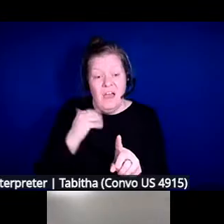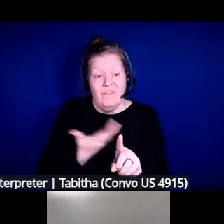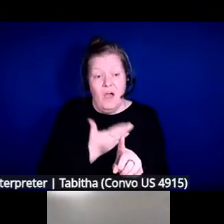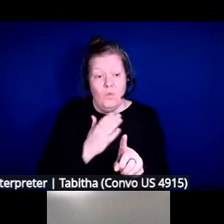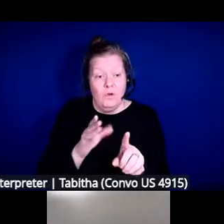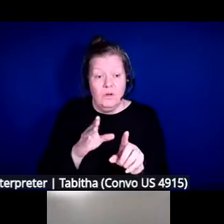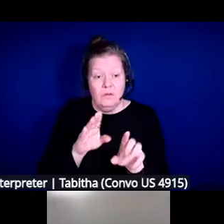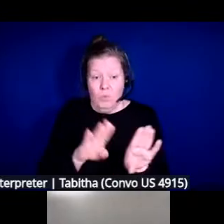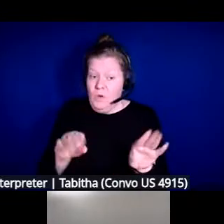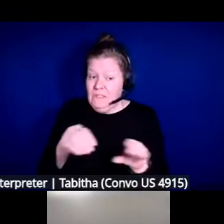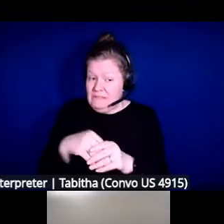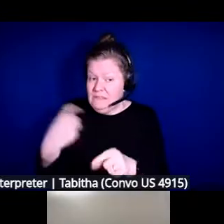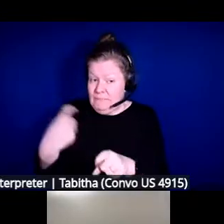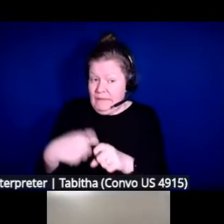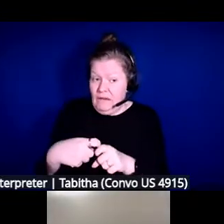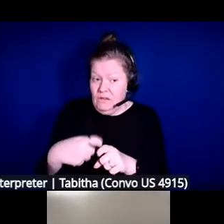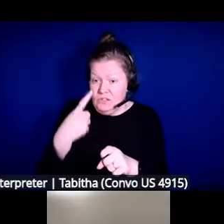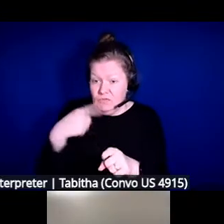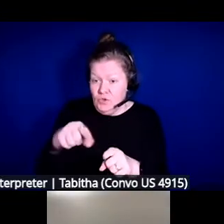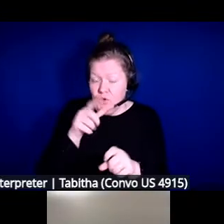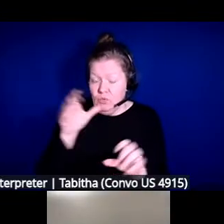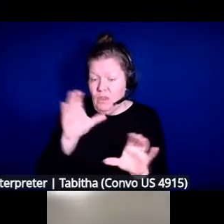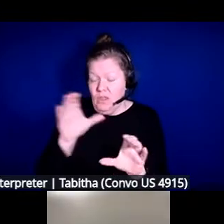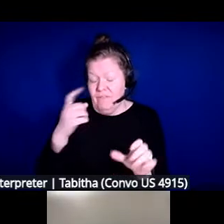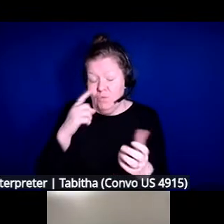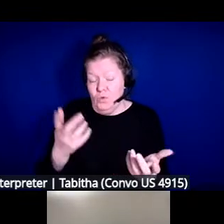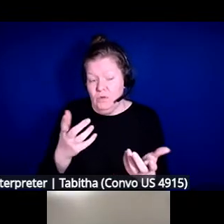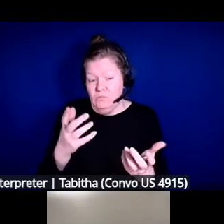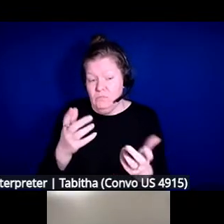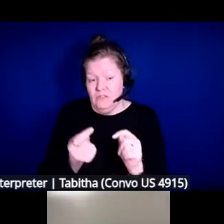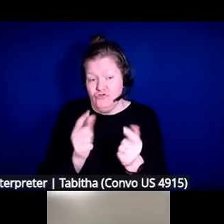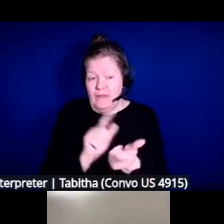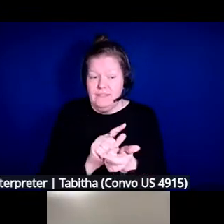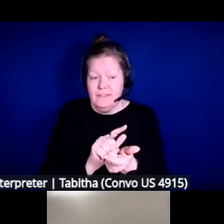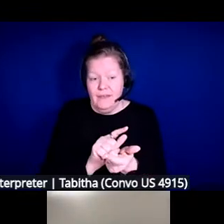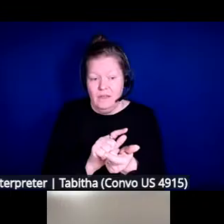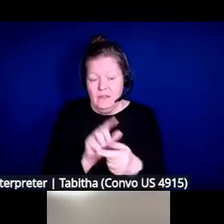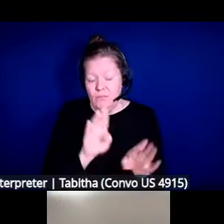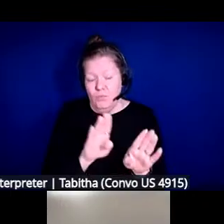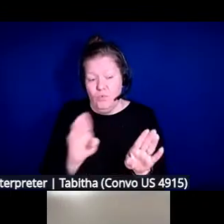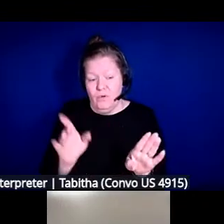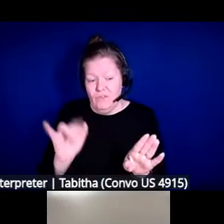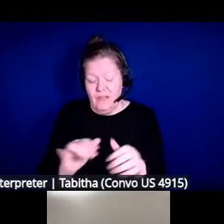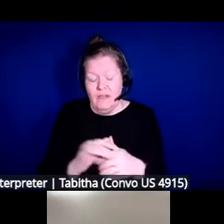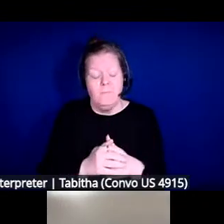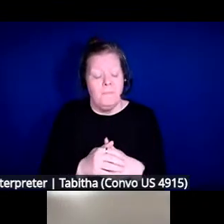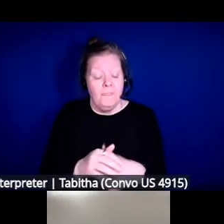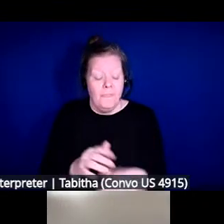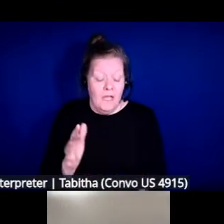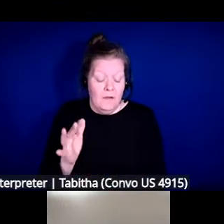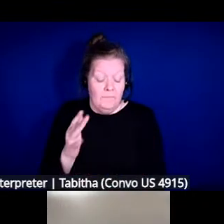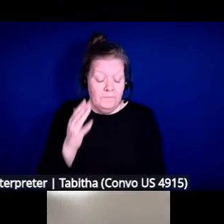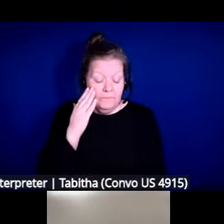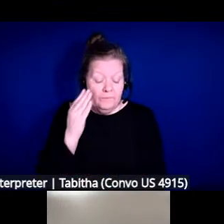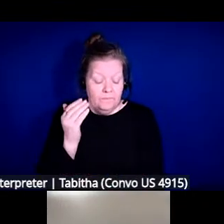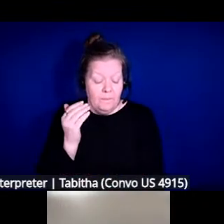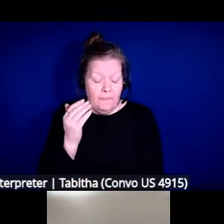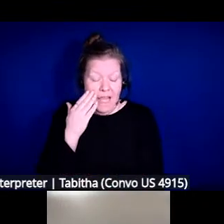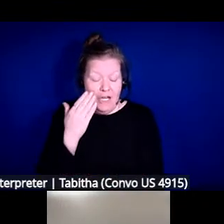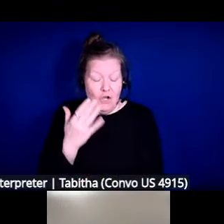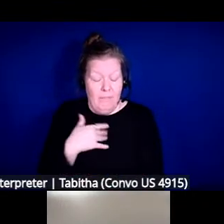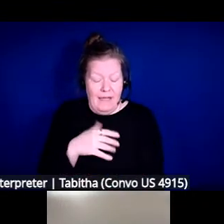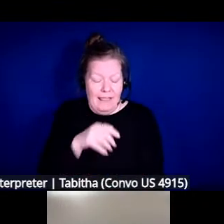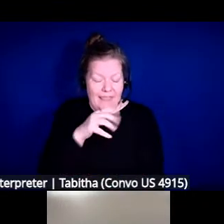in Spanish for those who are looking for a translated Interesting. board for that. I know that my lovely beloved